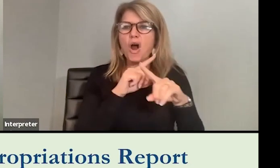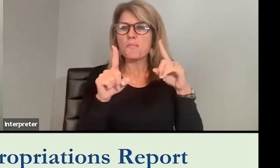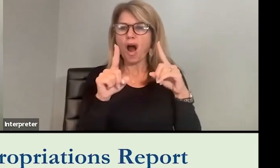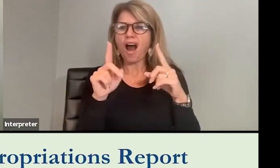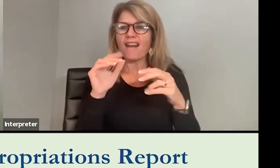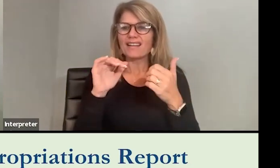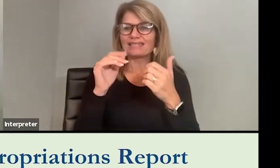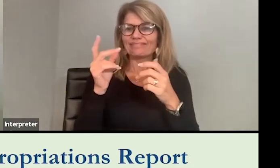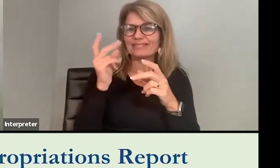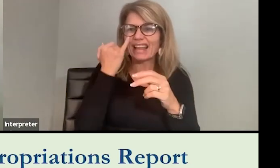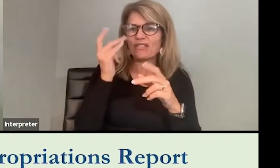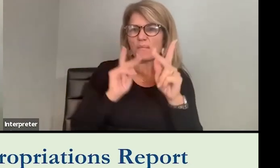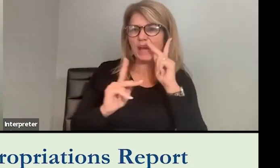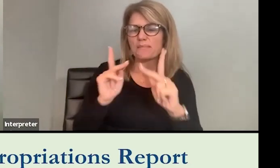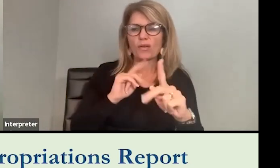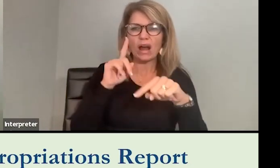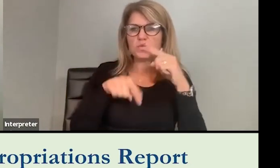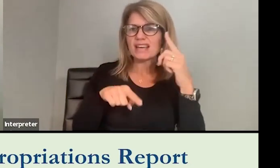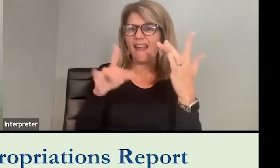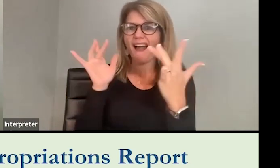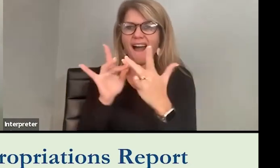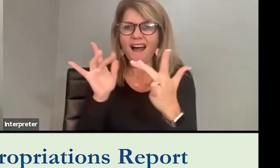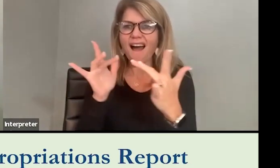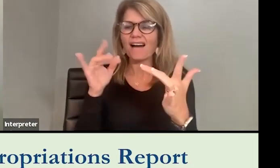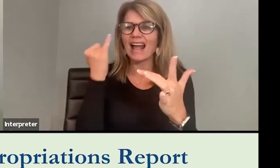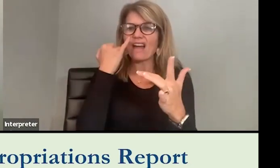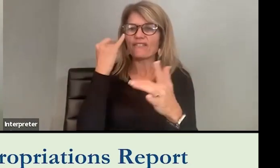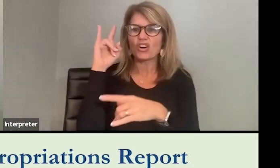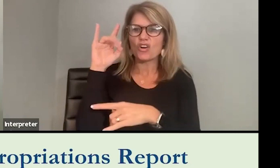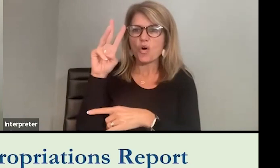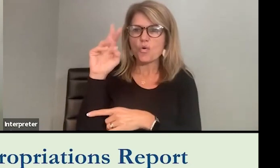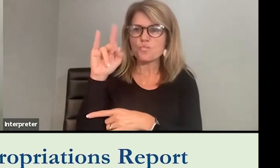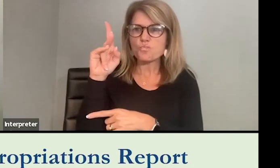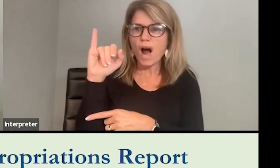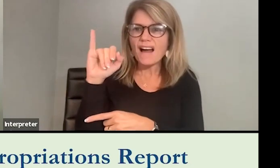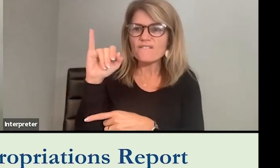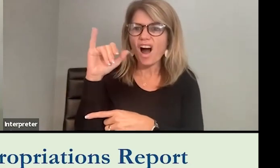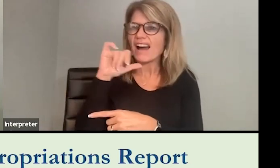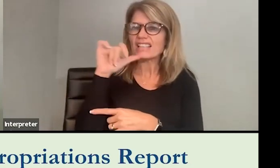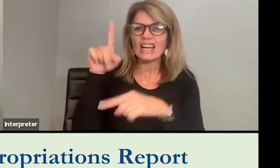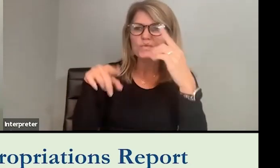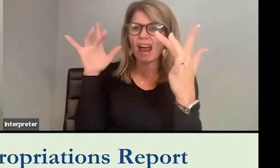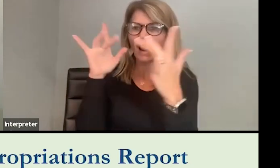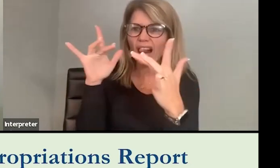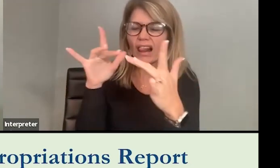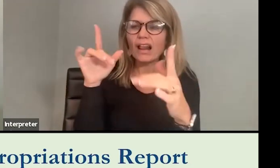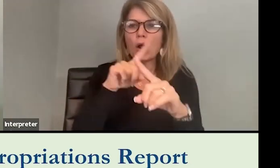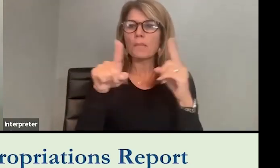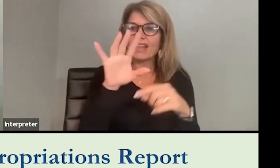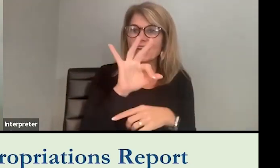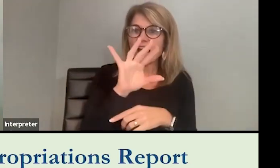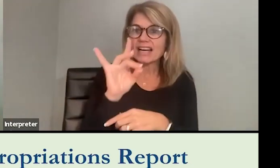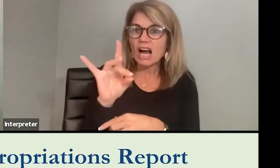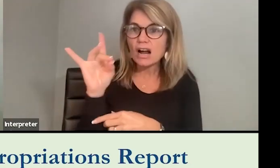because of distances or Wi-Fi signals or otherwise? So the 3-digit number piece becomes a piece where the equity